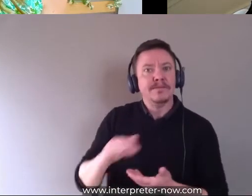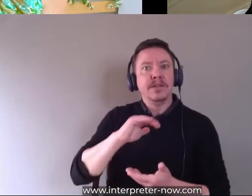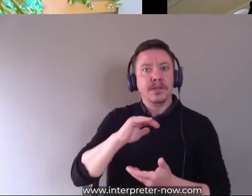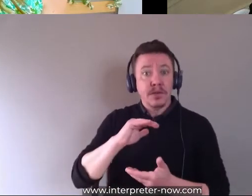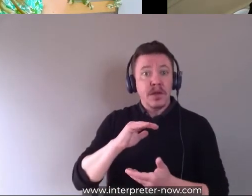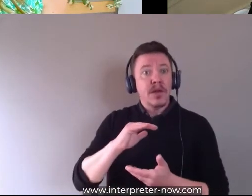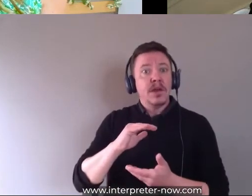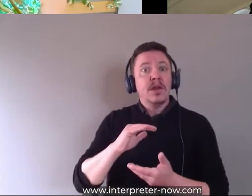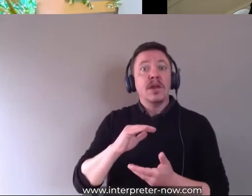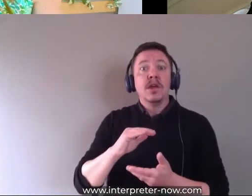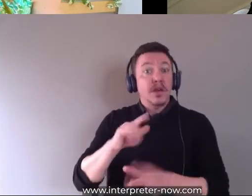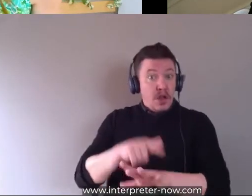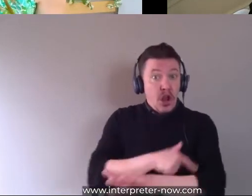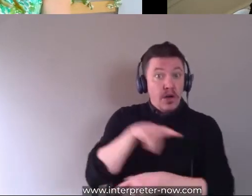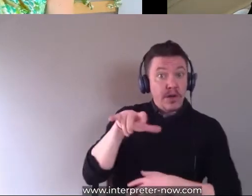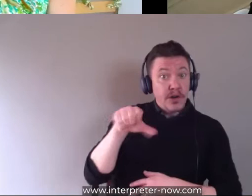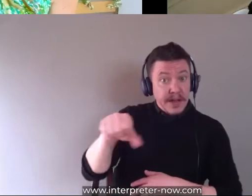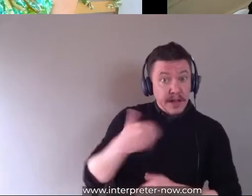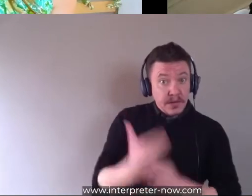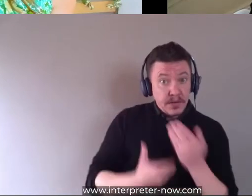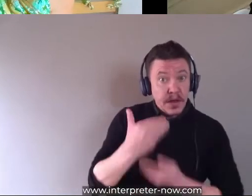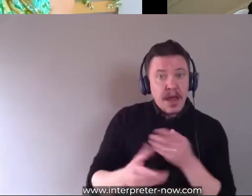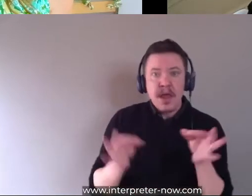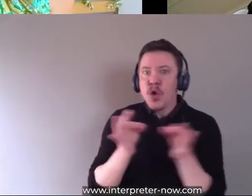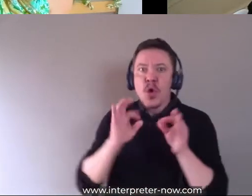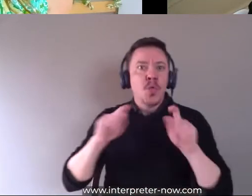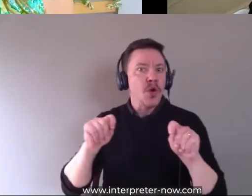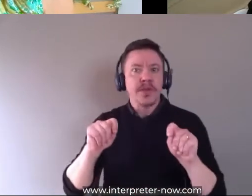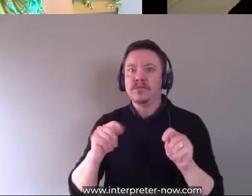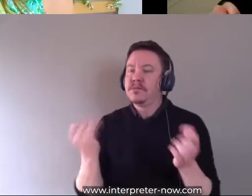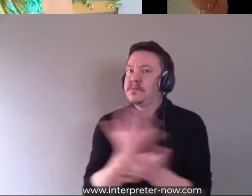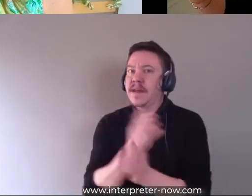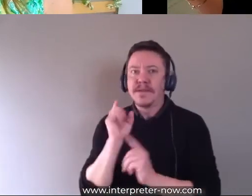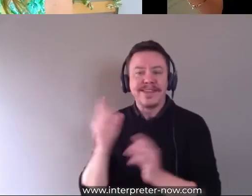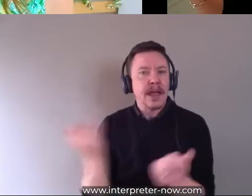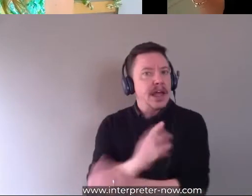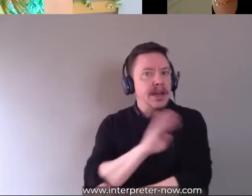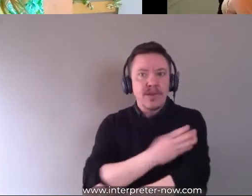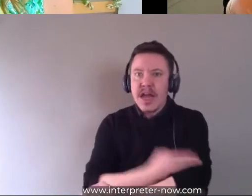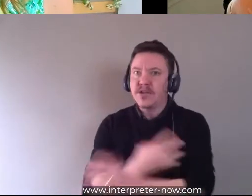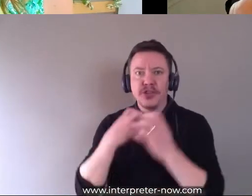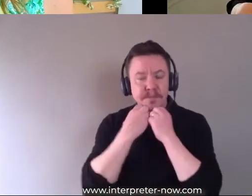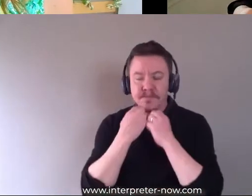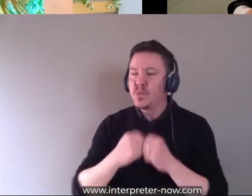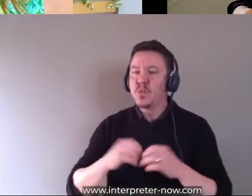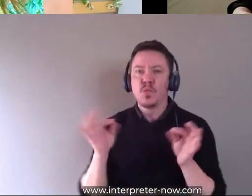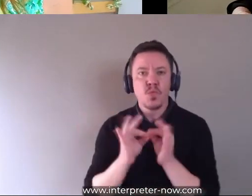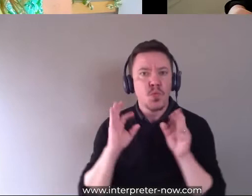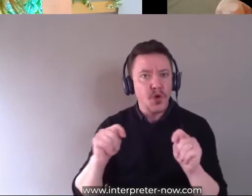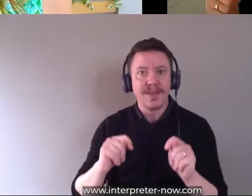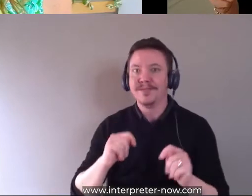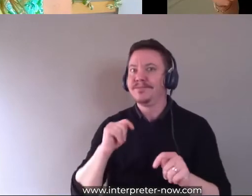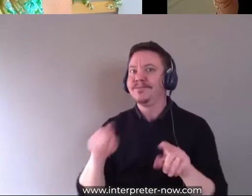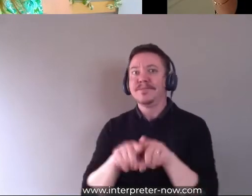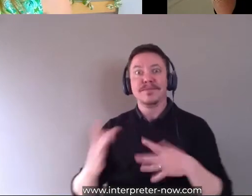been worth every single second and ounce of energy and ounce of resource. And the thing that I am so excited about as